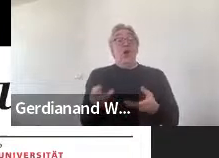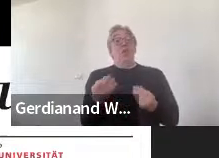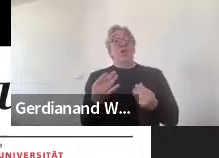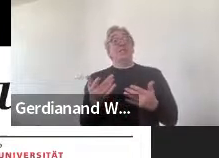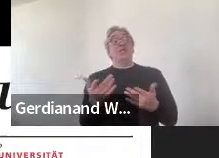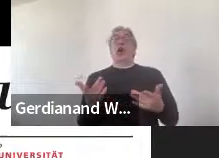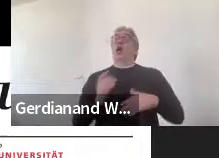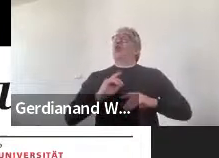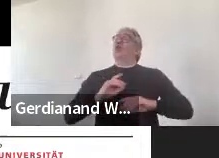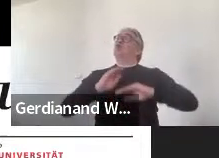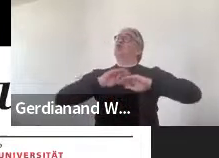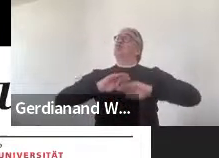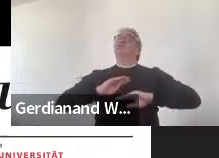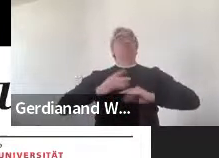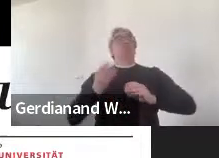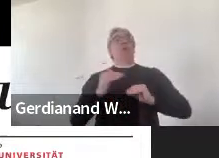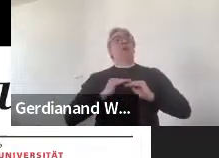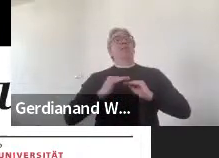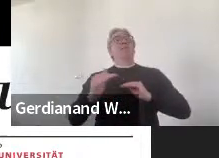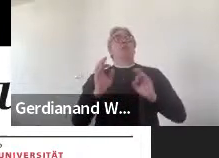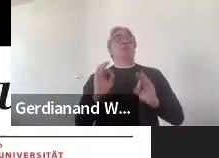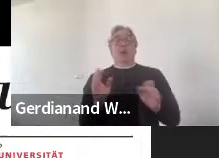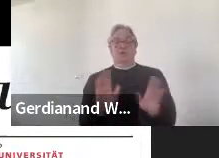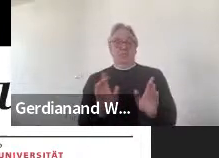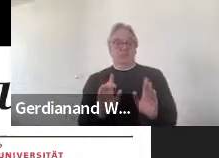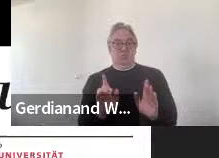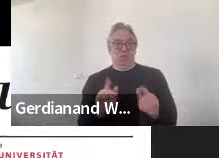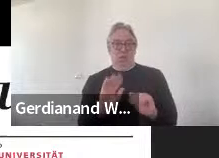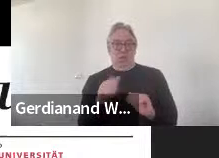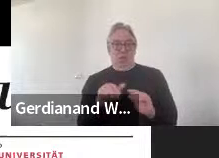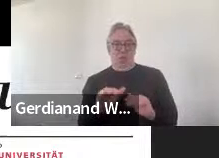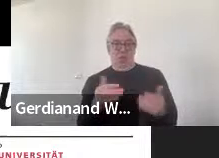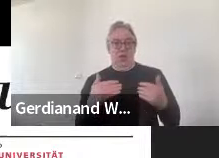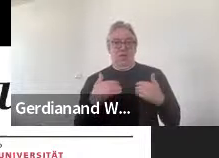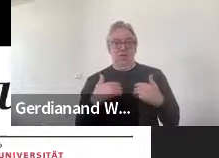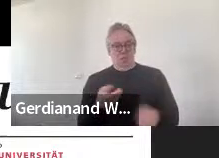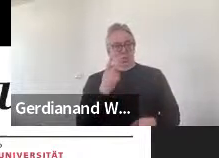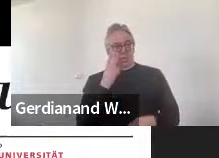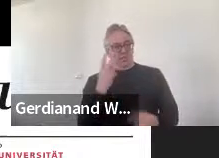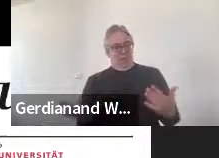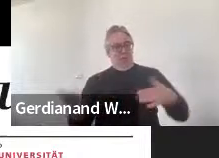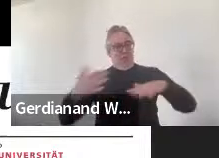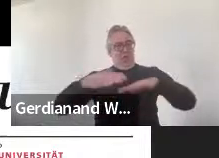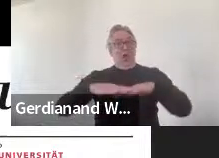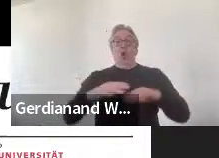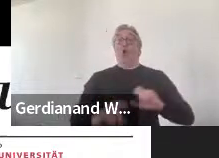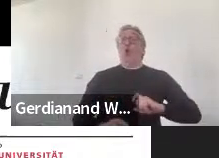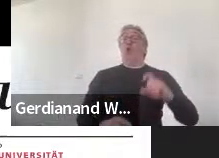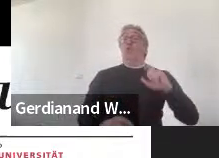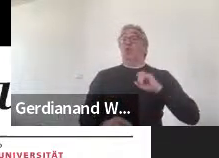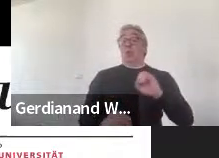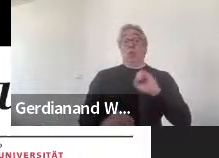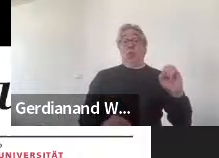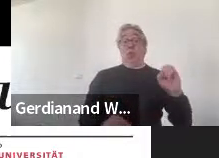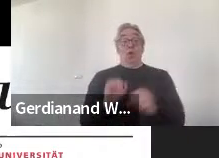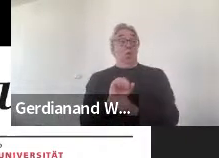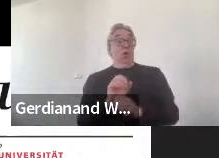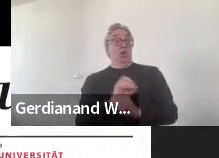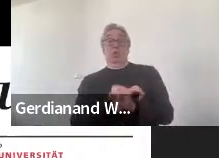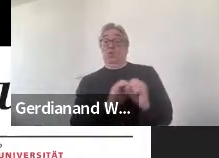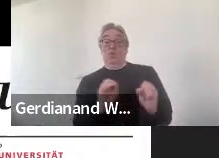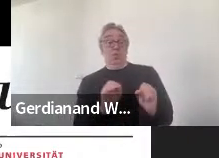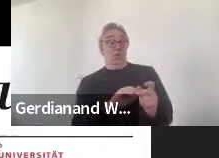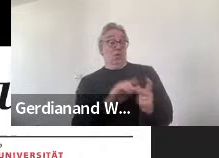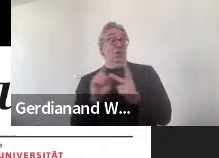stability." Here we see also the interrelation between self-confidence, work,